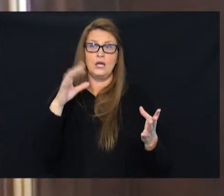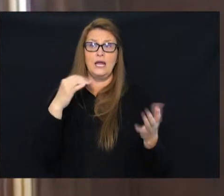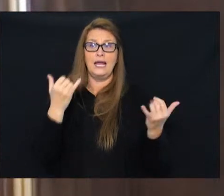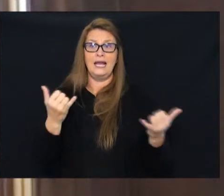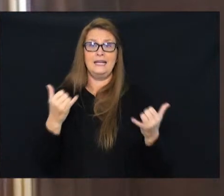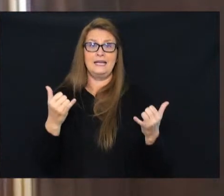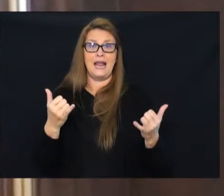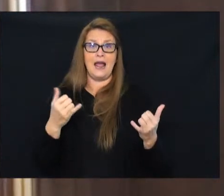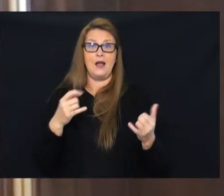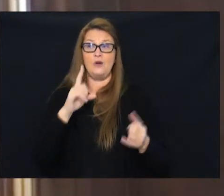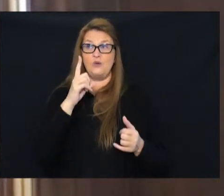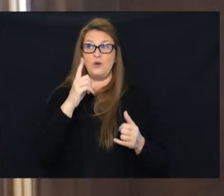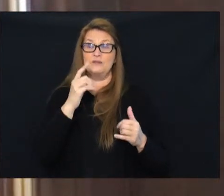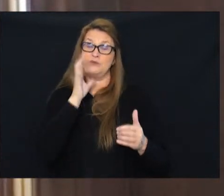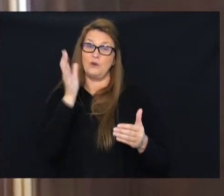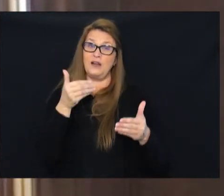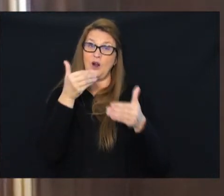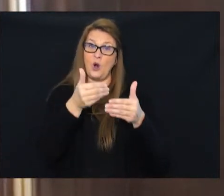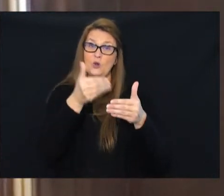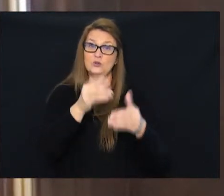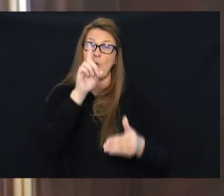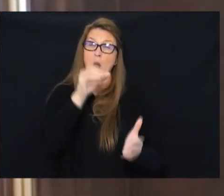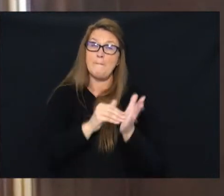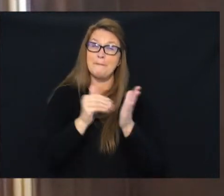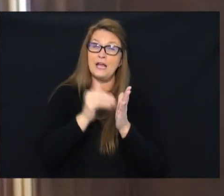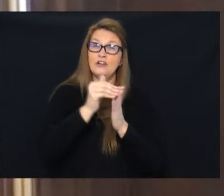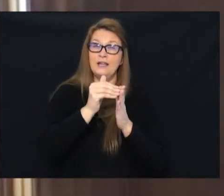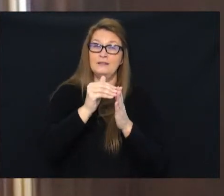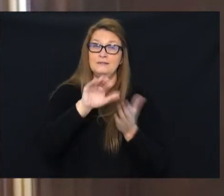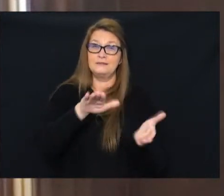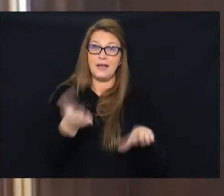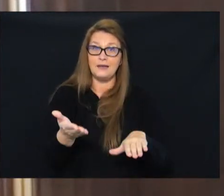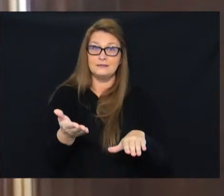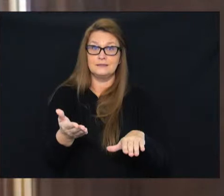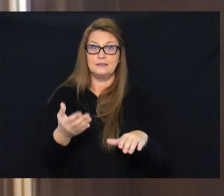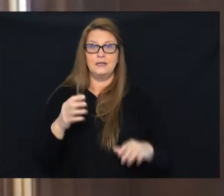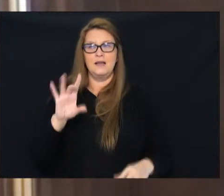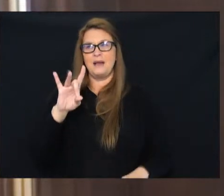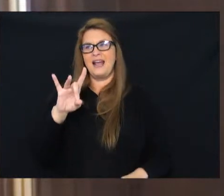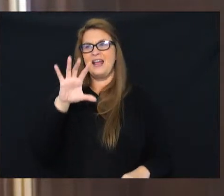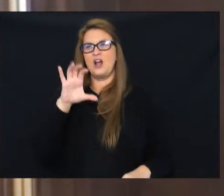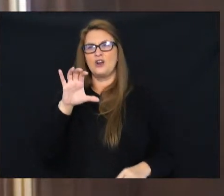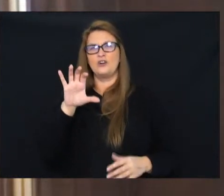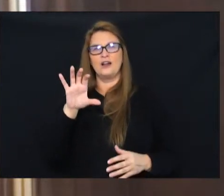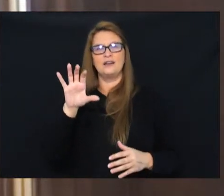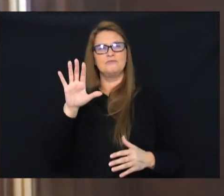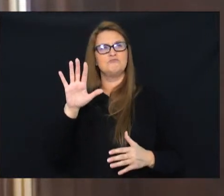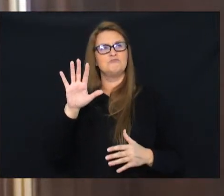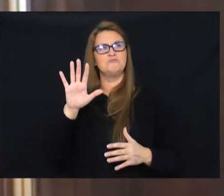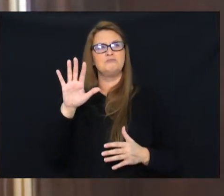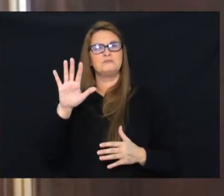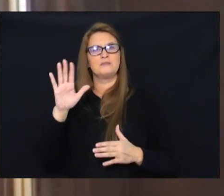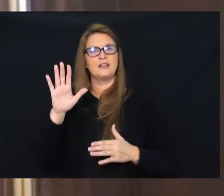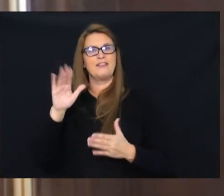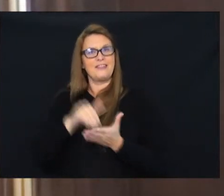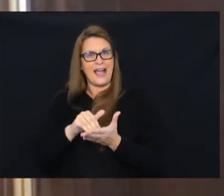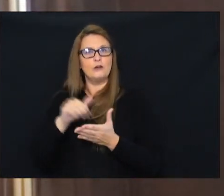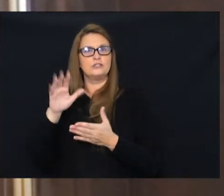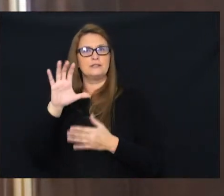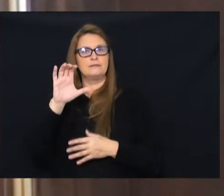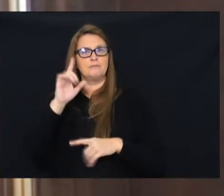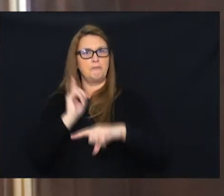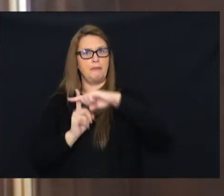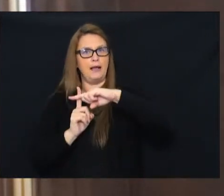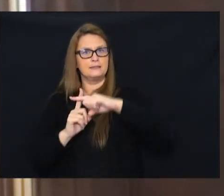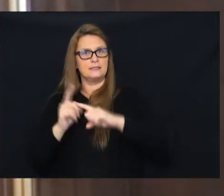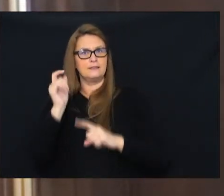way to 1 million deaths. We are averaging over 800,000 cases a day for the last week. And remember,